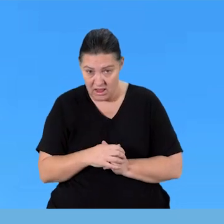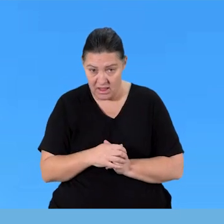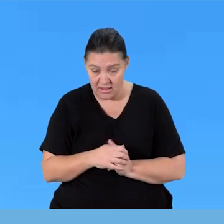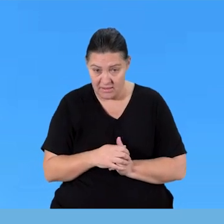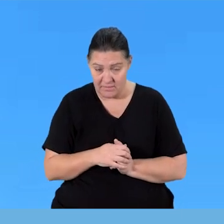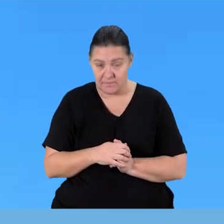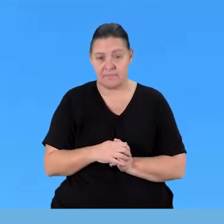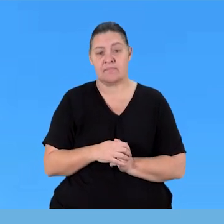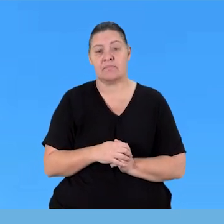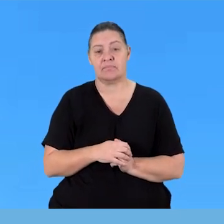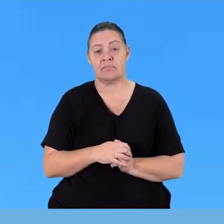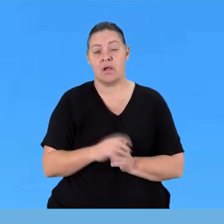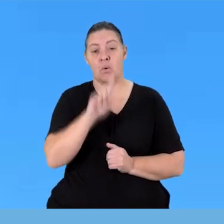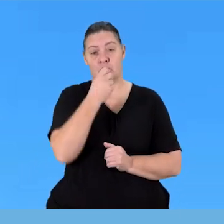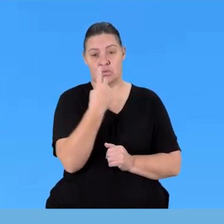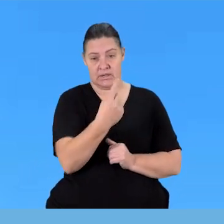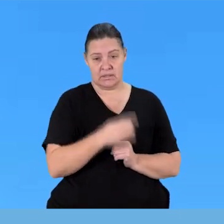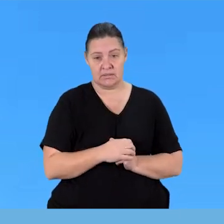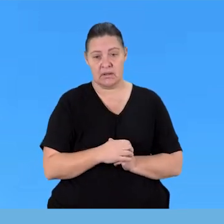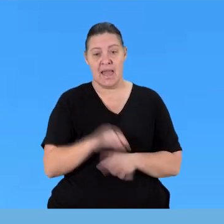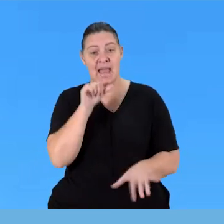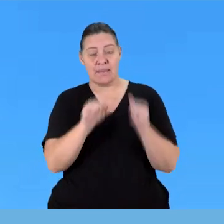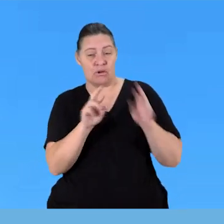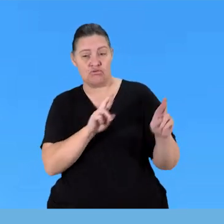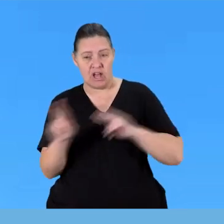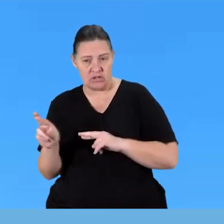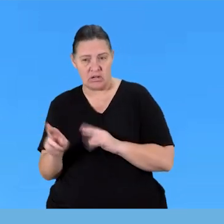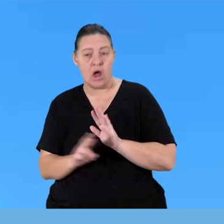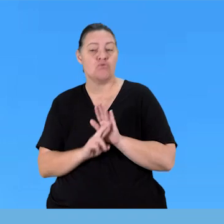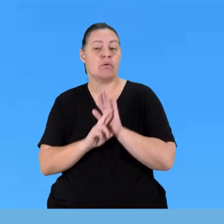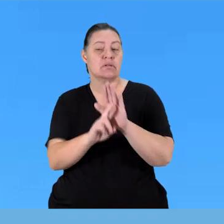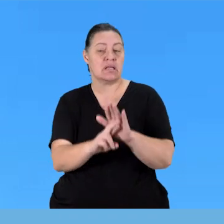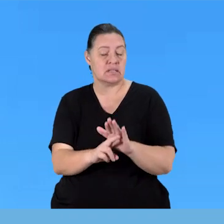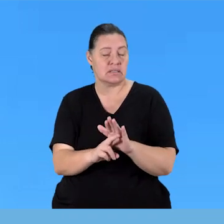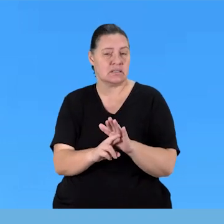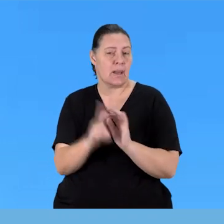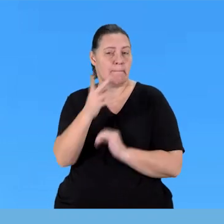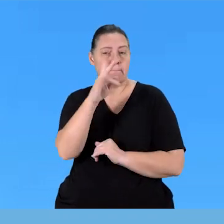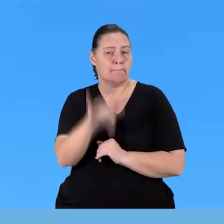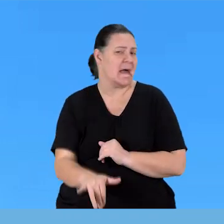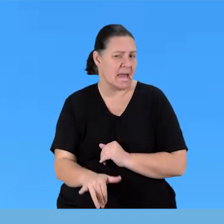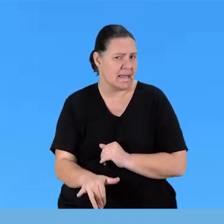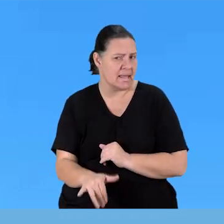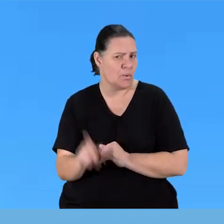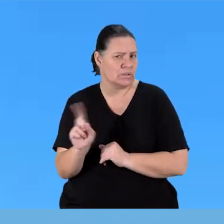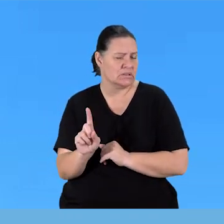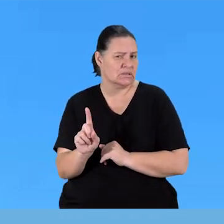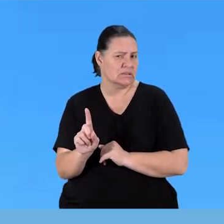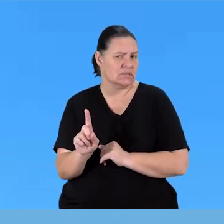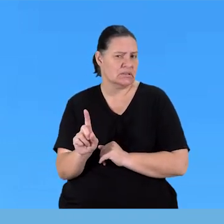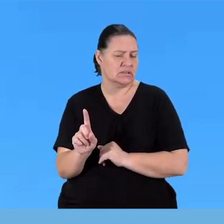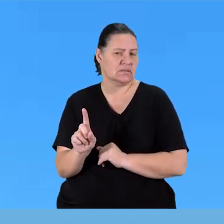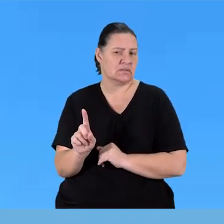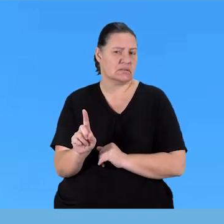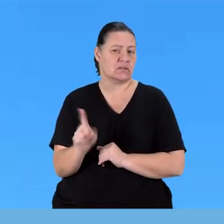know. Question one, a chemical reaction is represented by, so what represents a chemical reaction?